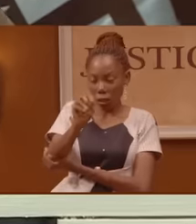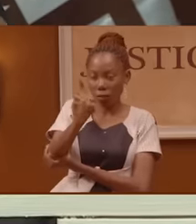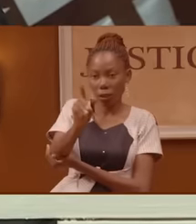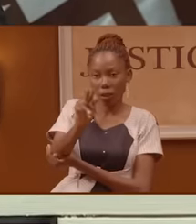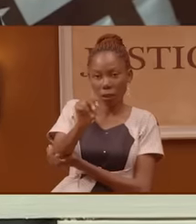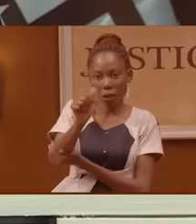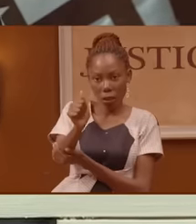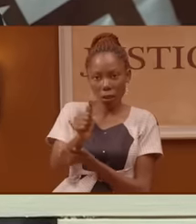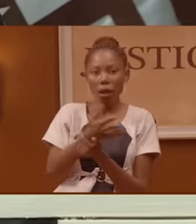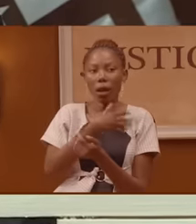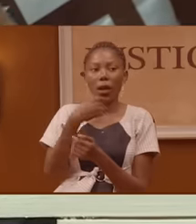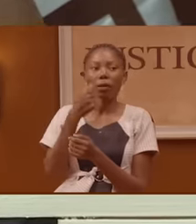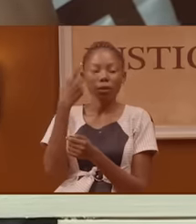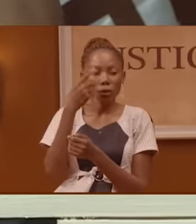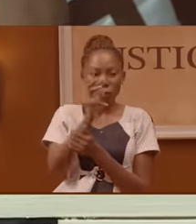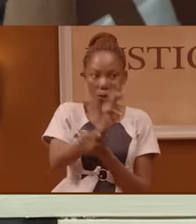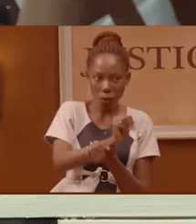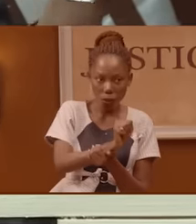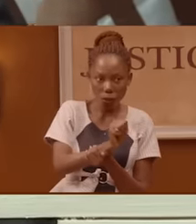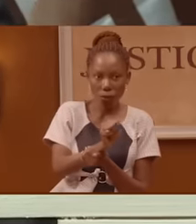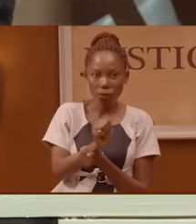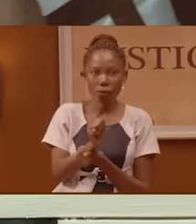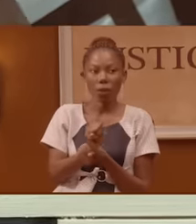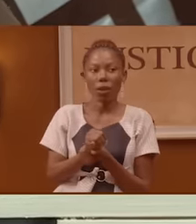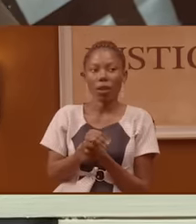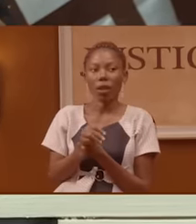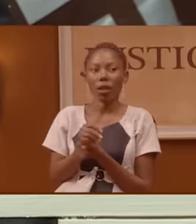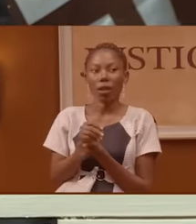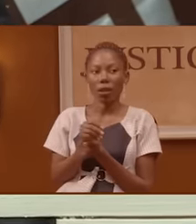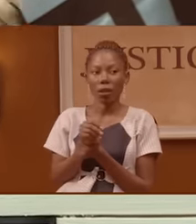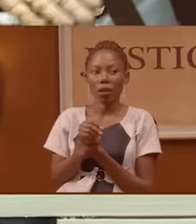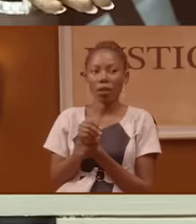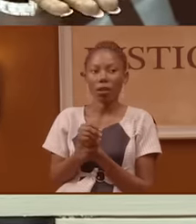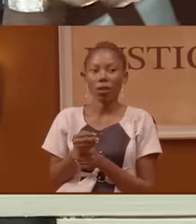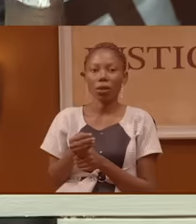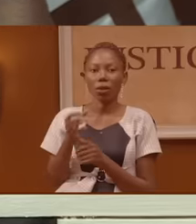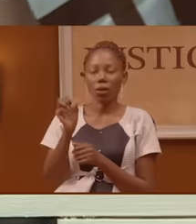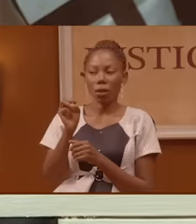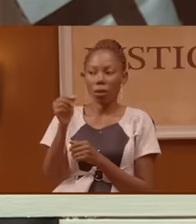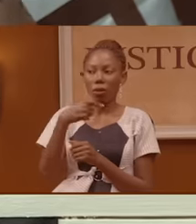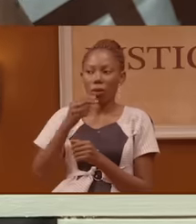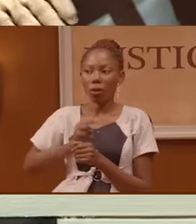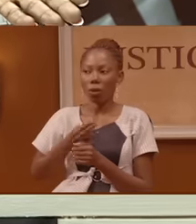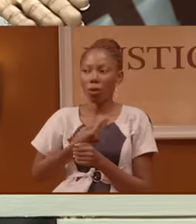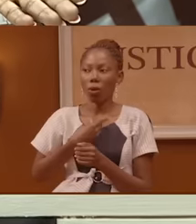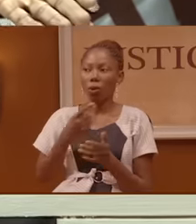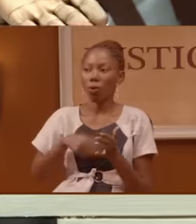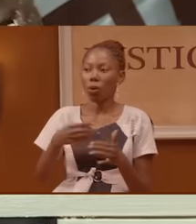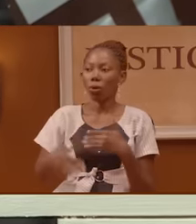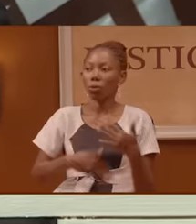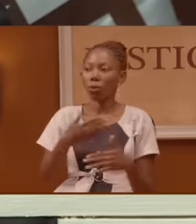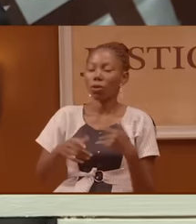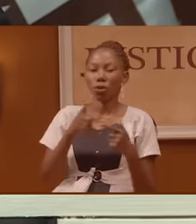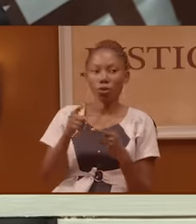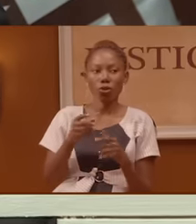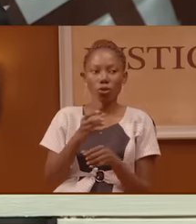the child belongs to him. Yes. So, they now have, but now let me know the process they took. Because they did that, right? Yes, ma'am.